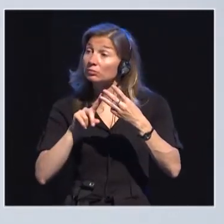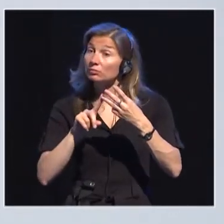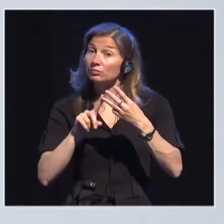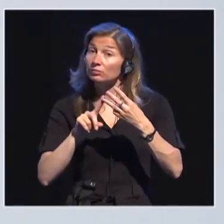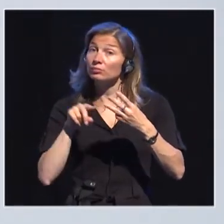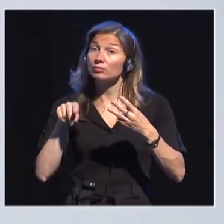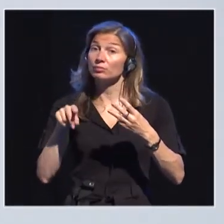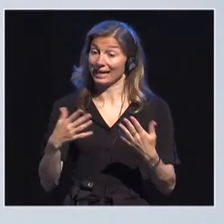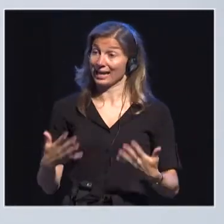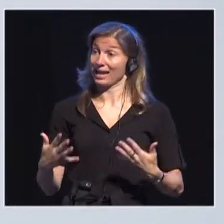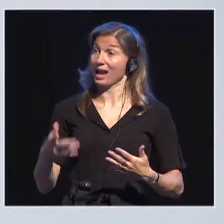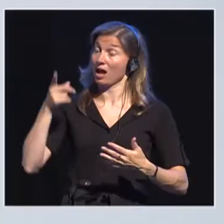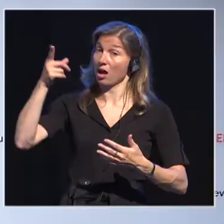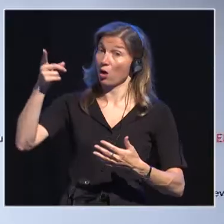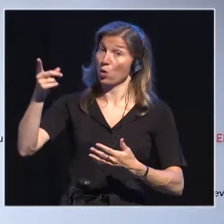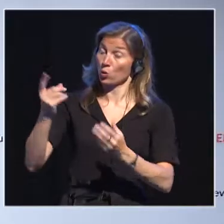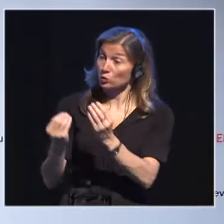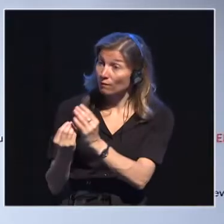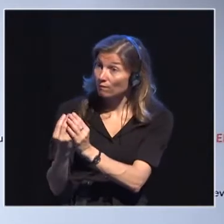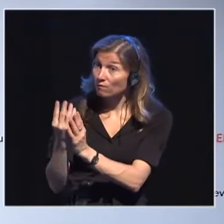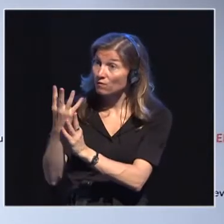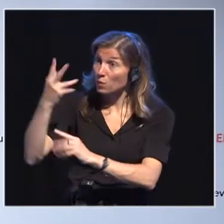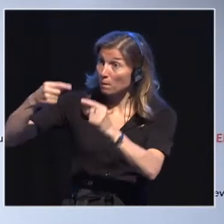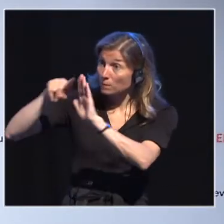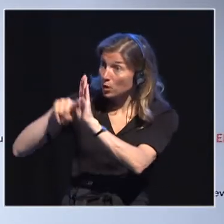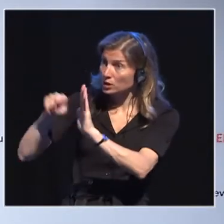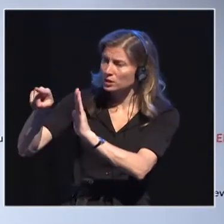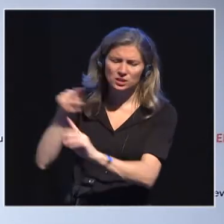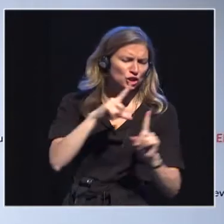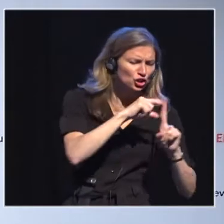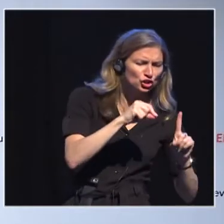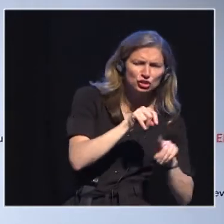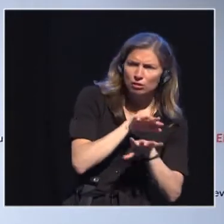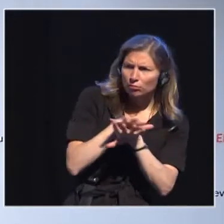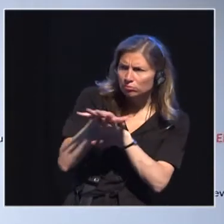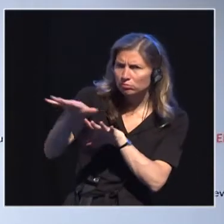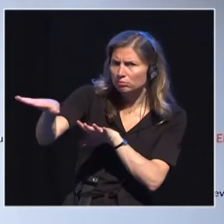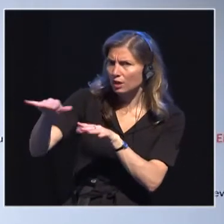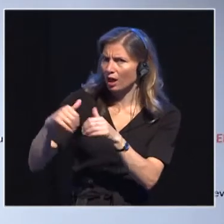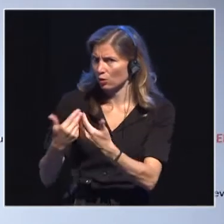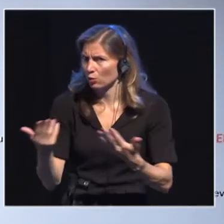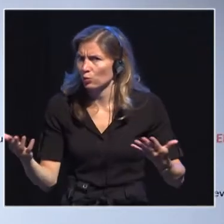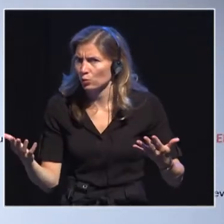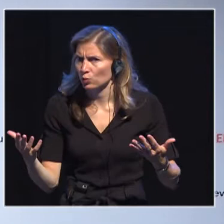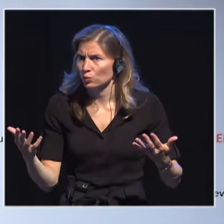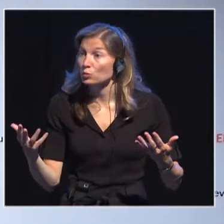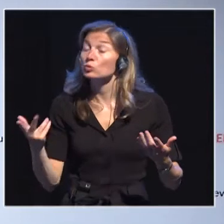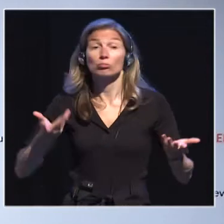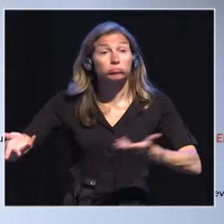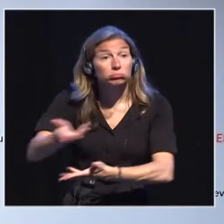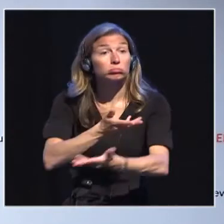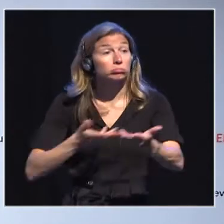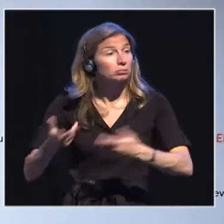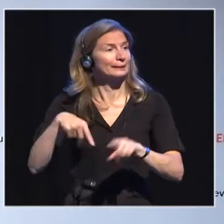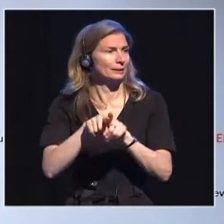shaping development policy. So after each of those sessions, you will have an opportunity to ask questions. So there'll be